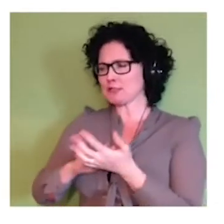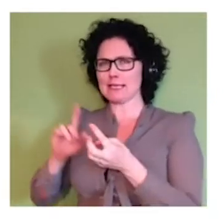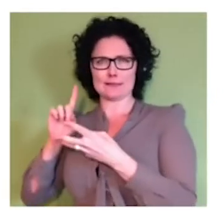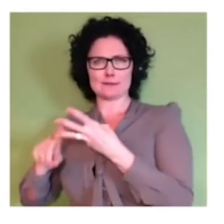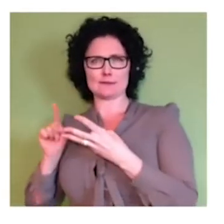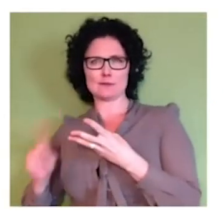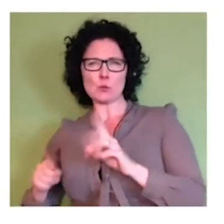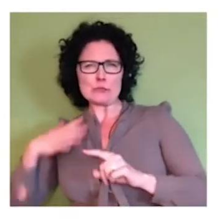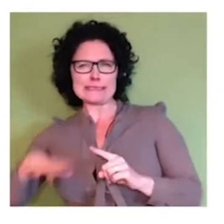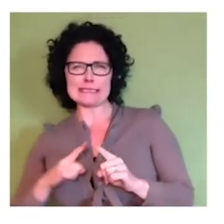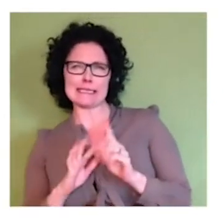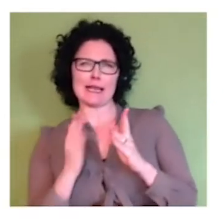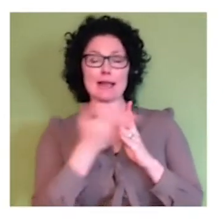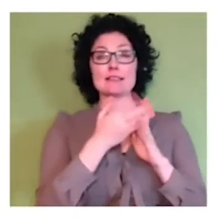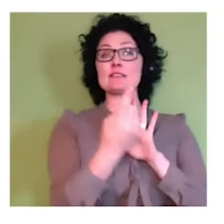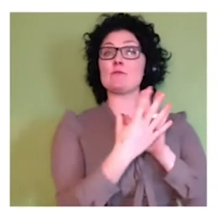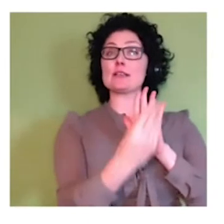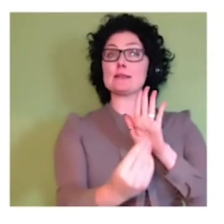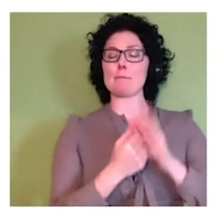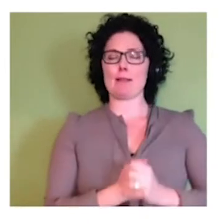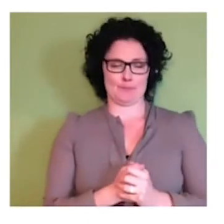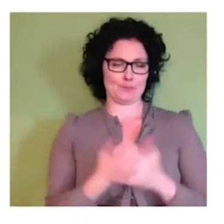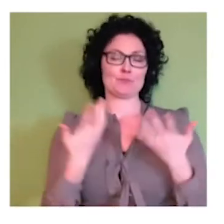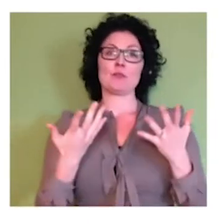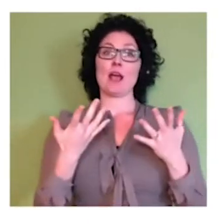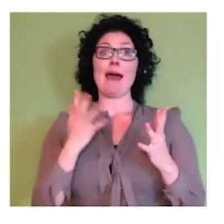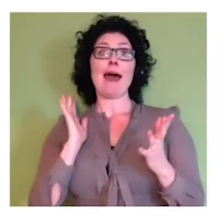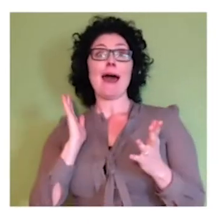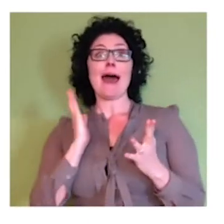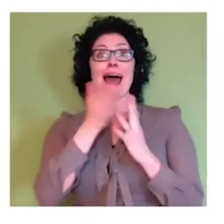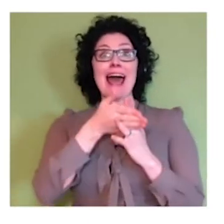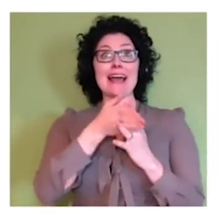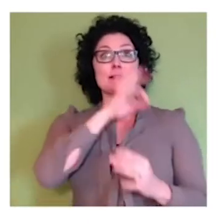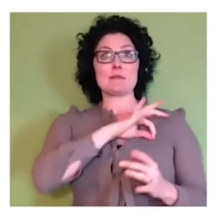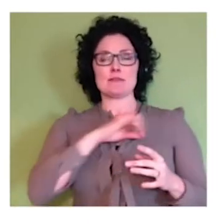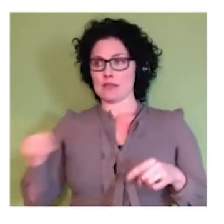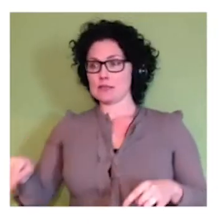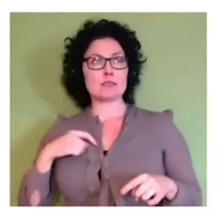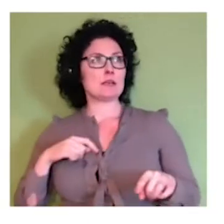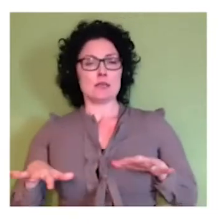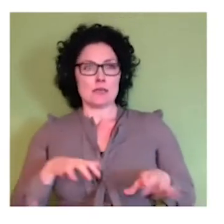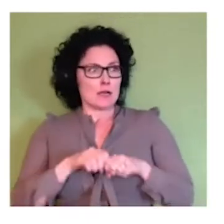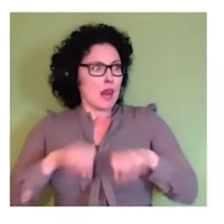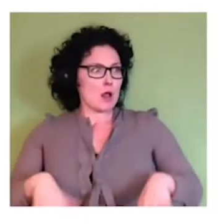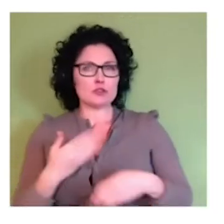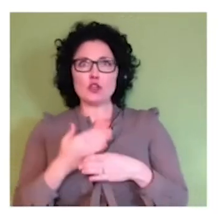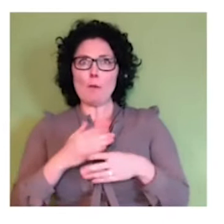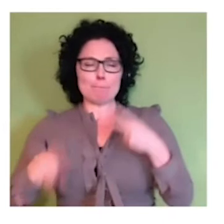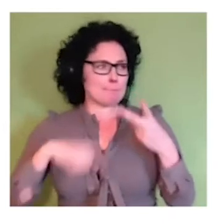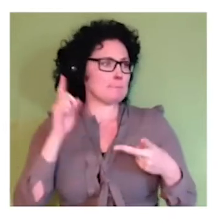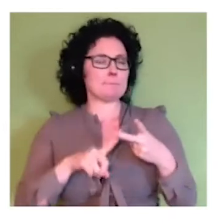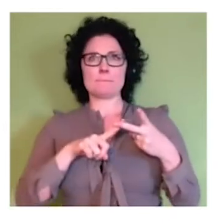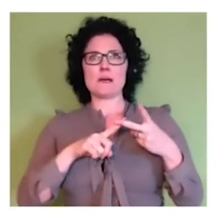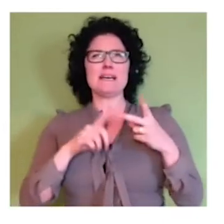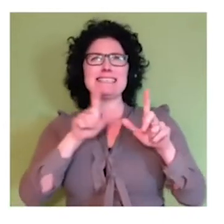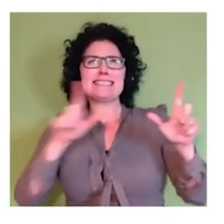So for example, trying to access benefits in a panic state after losing your job while using a screen reader and